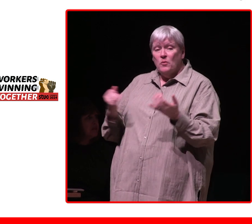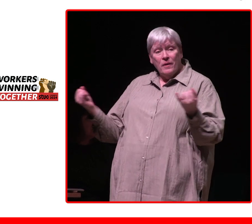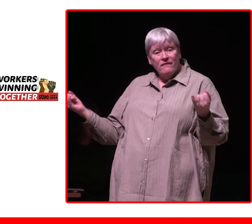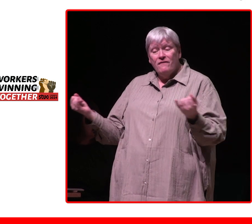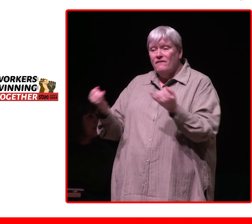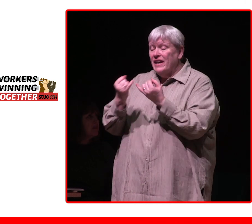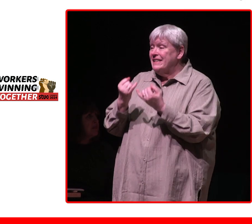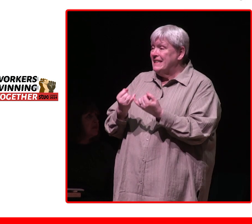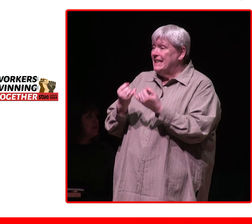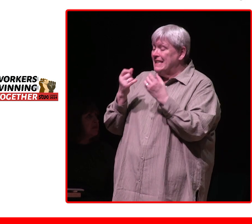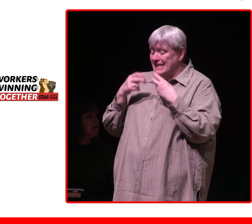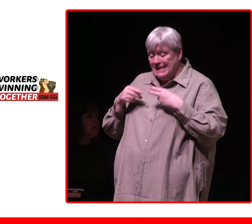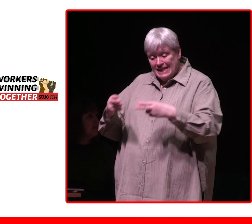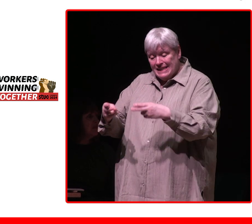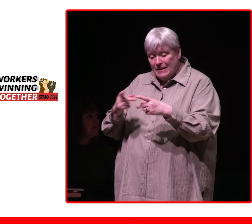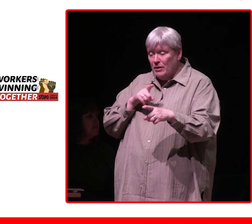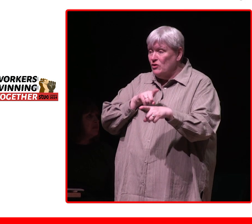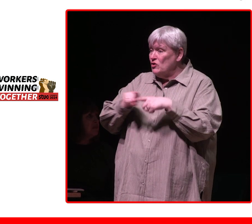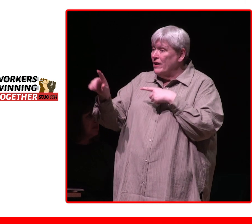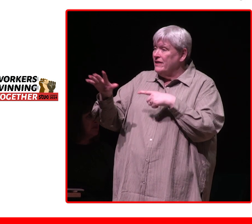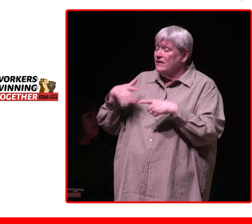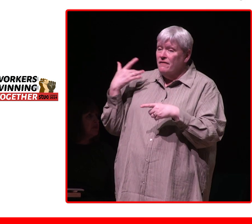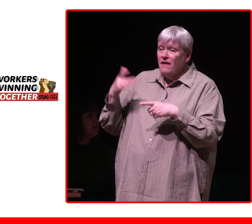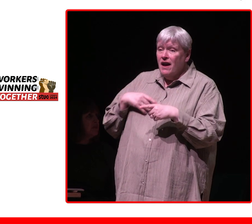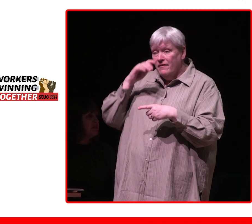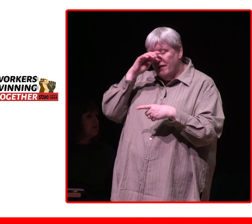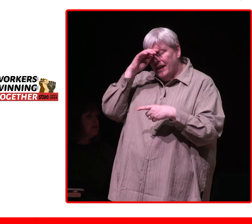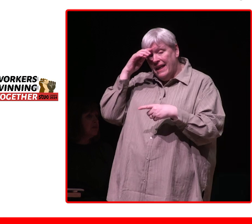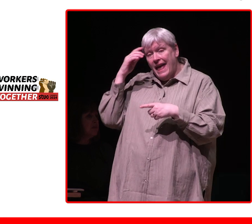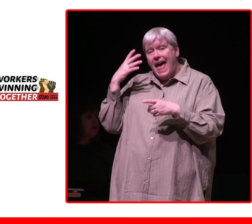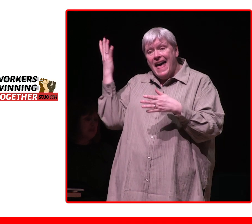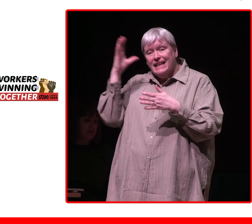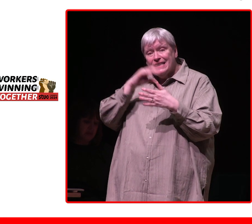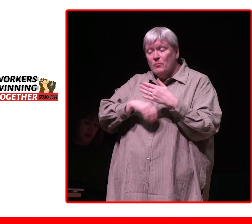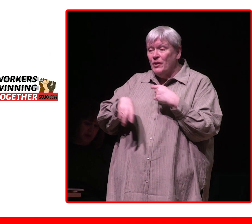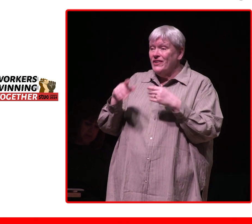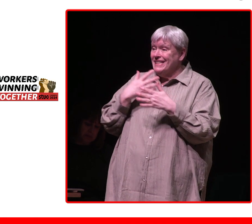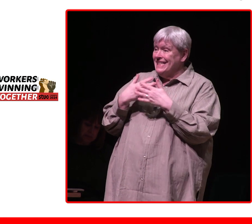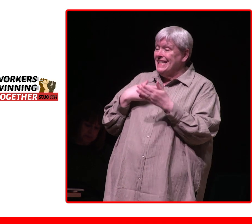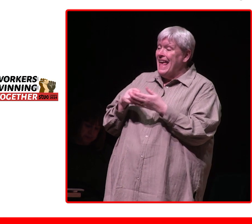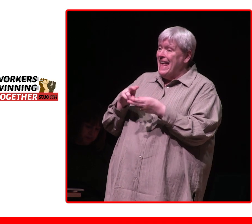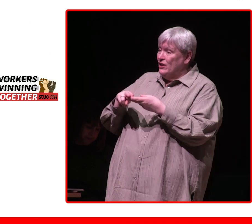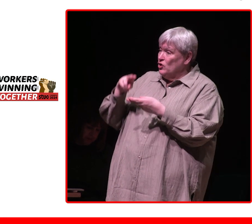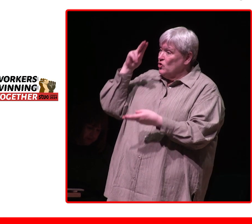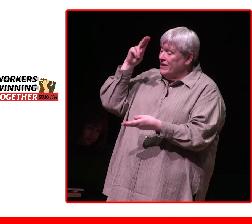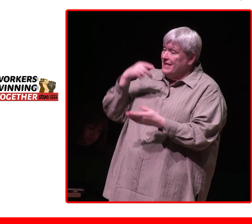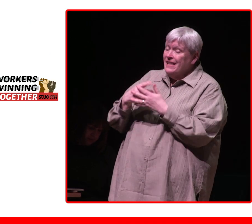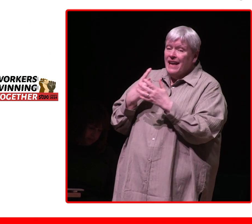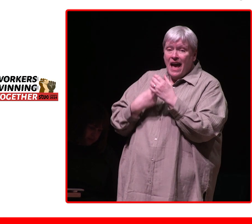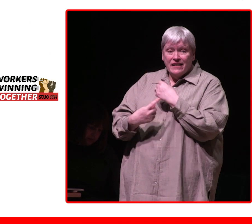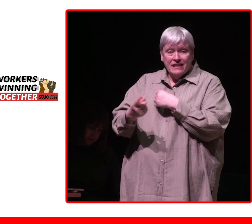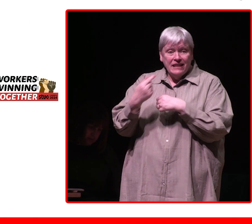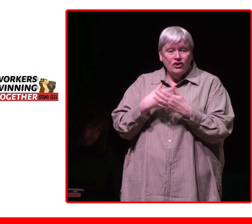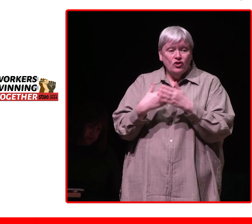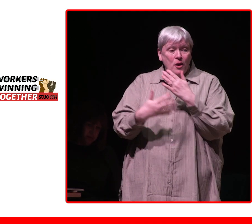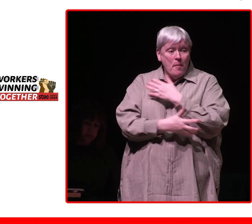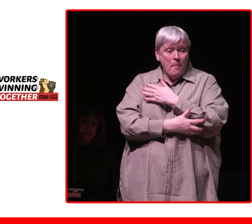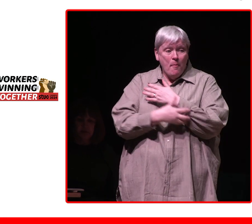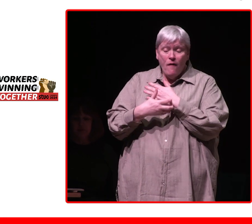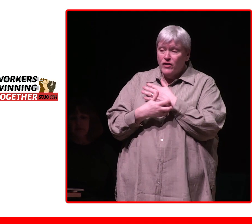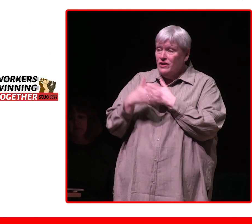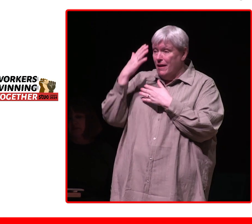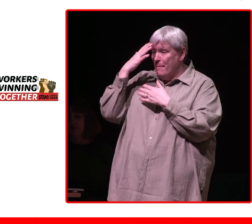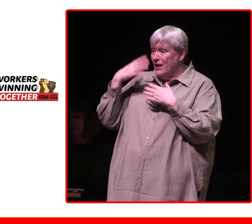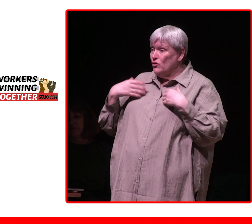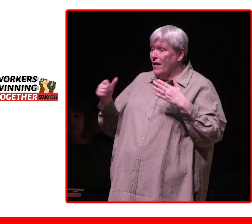system, and those trying to survive this are experiencing increasing isolation, poverty, and mental health crisis. This is